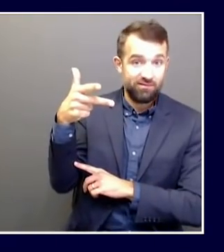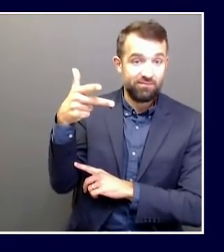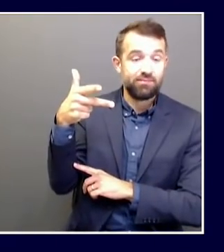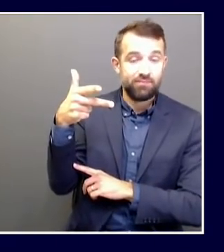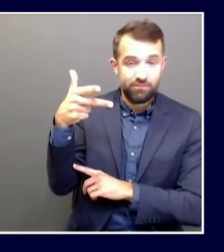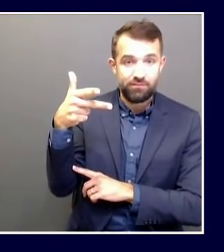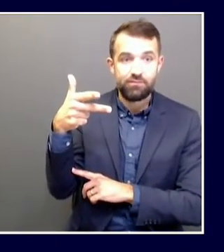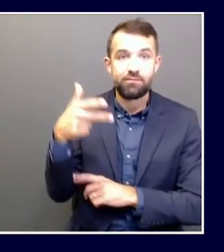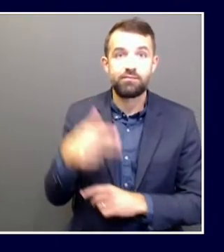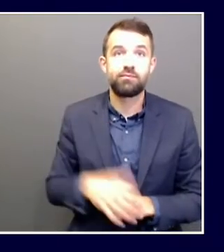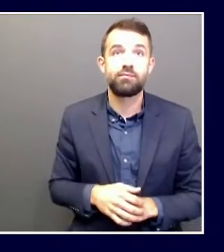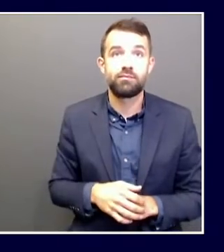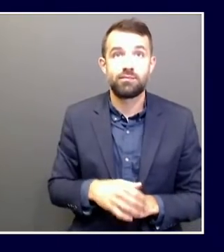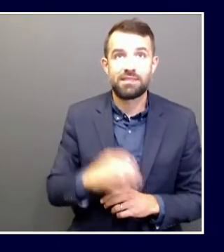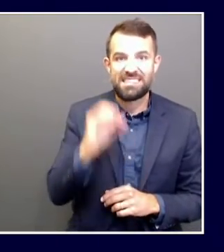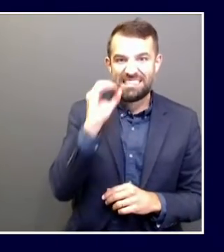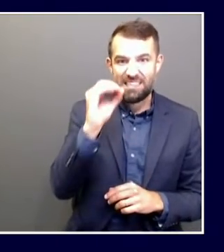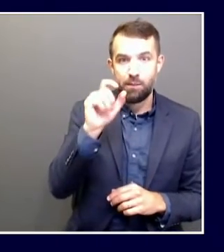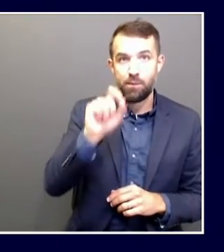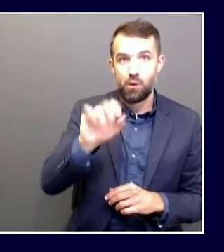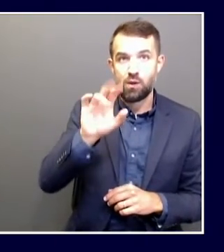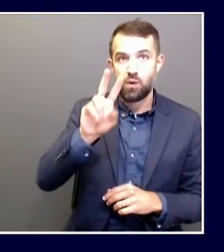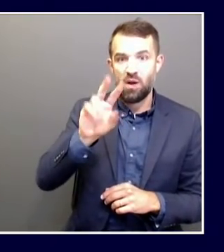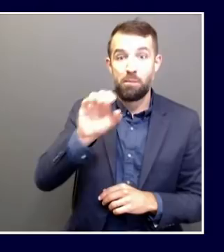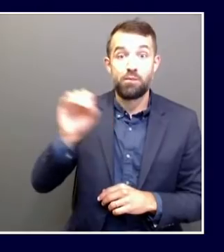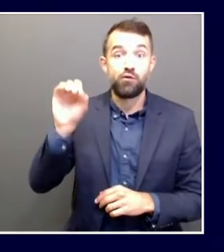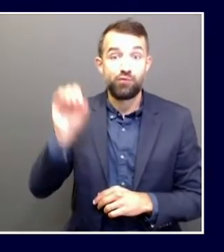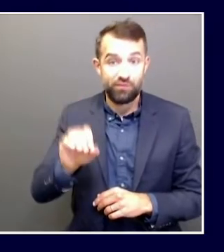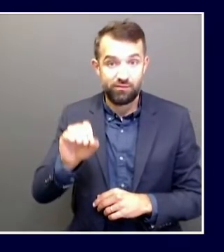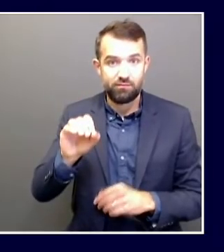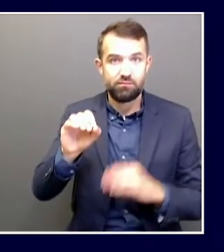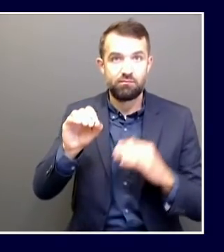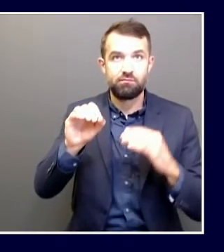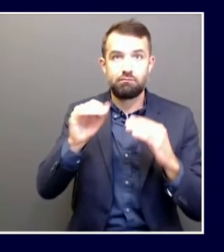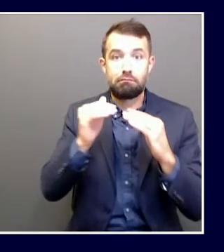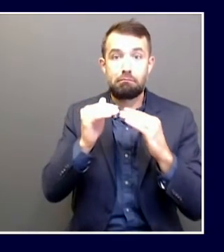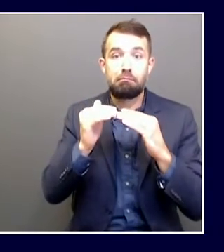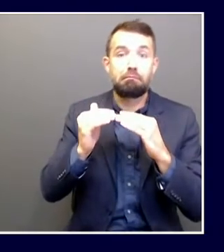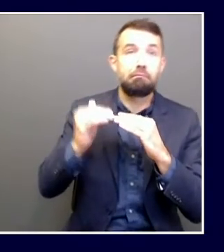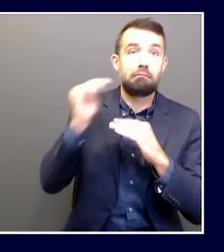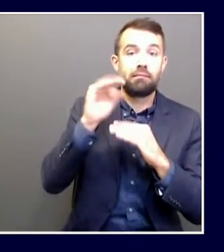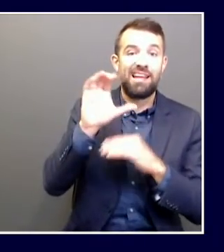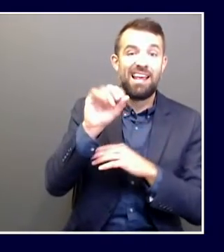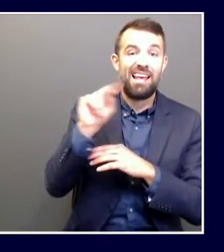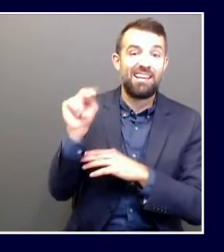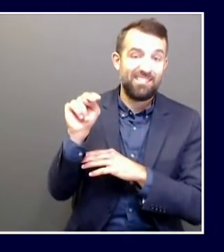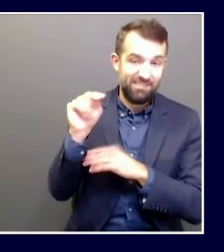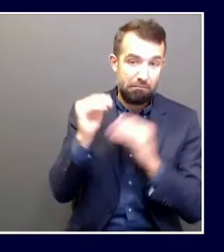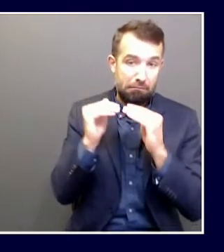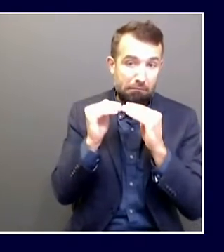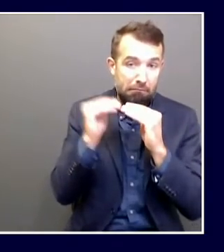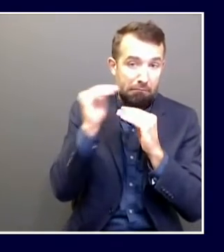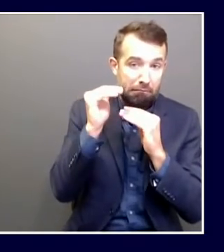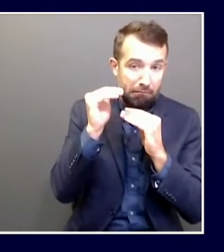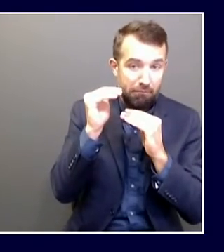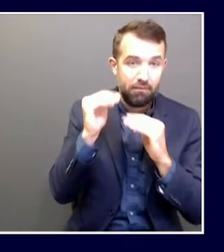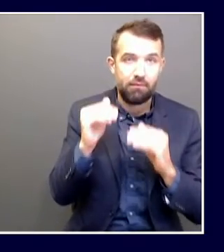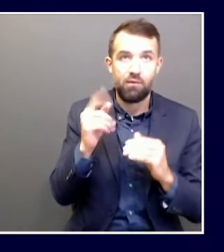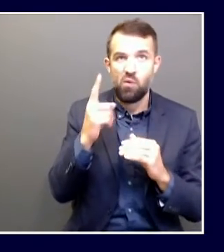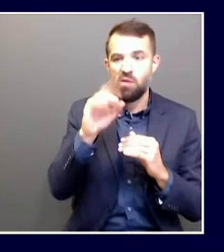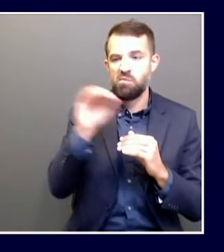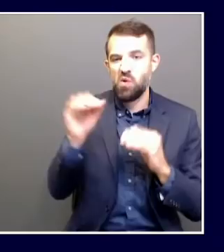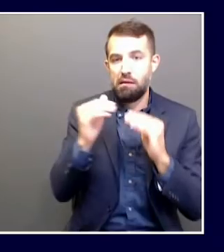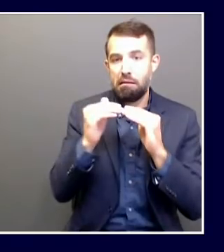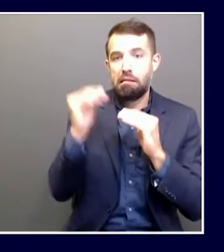0.2 percentage points behind Connecticut and about a percentage point behind Vermont. Let's keep that going, Maine, to see if we can